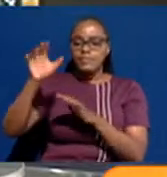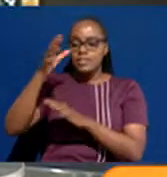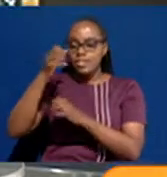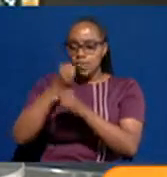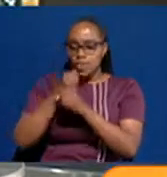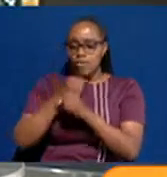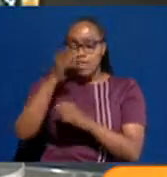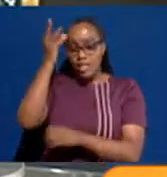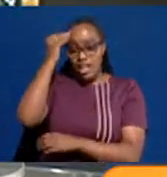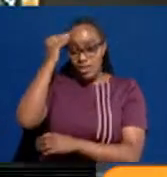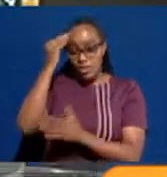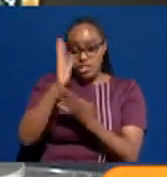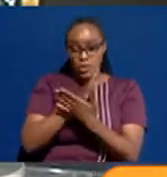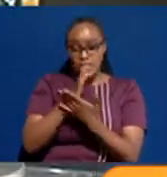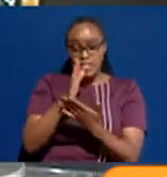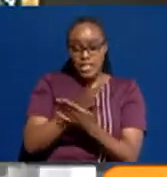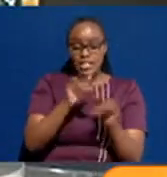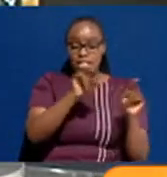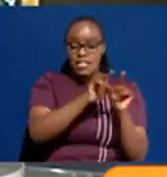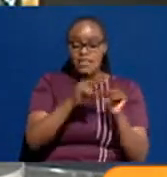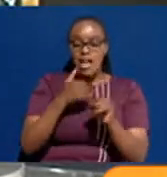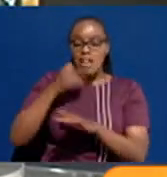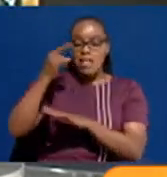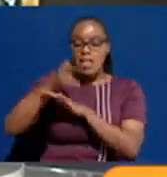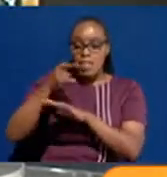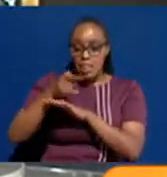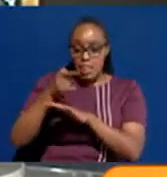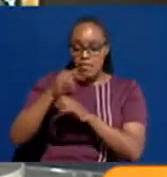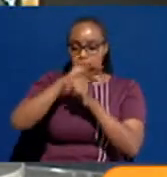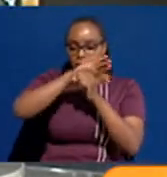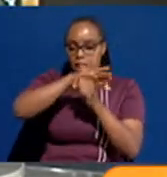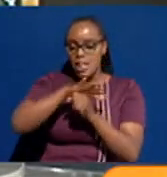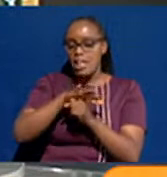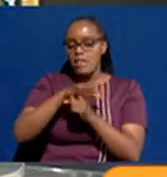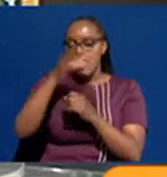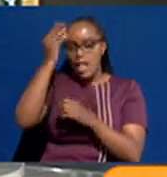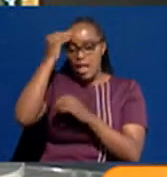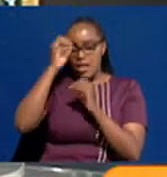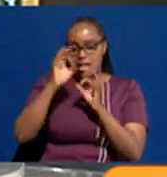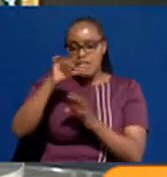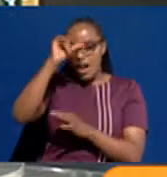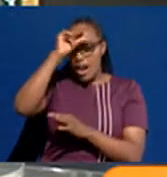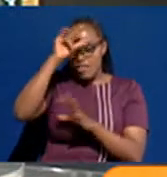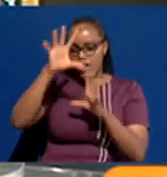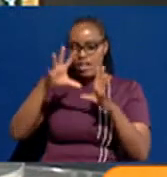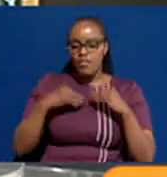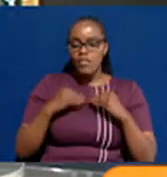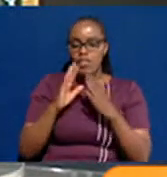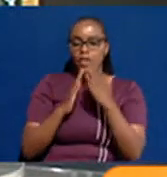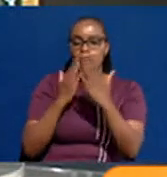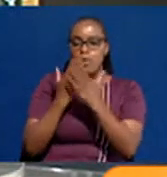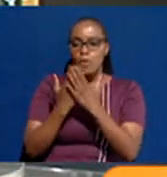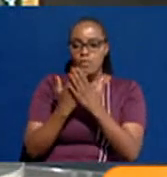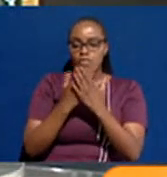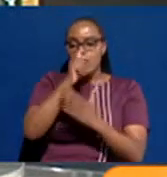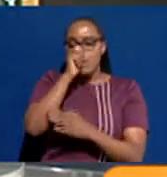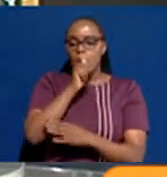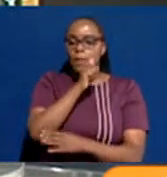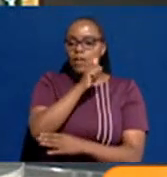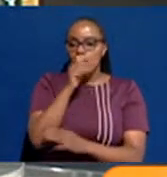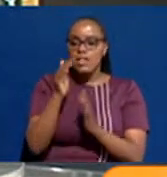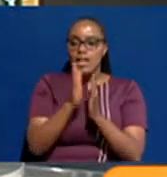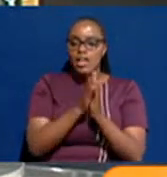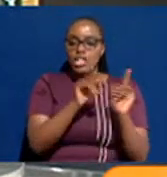Stakeholders in the education sector have threatened to paralyze learning should the government adopt proposals to privatize